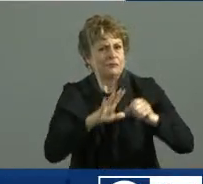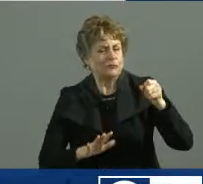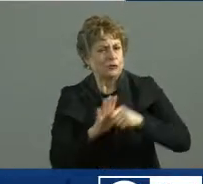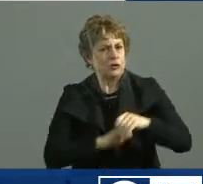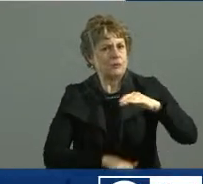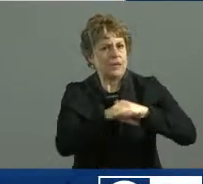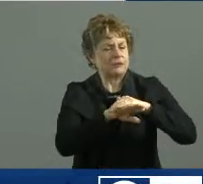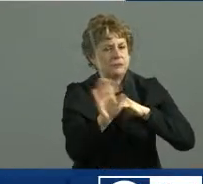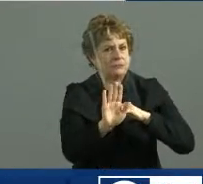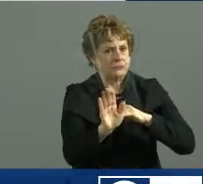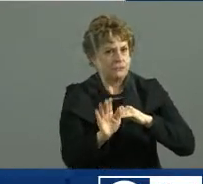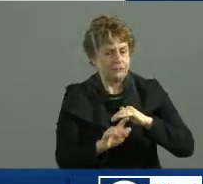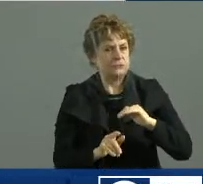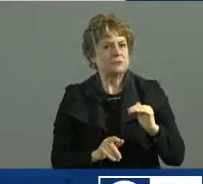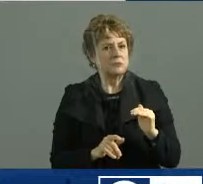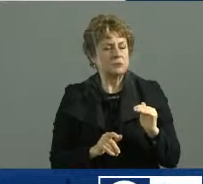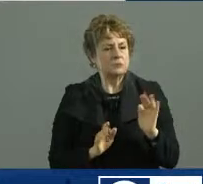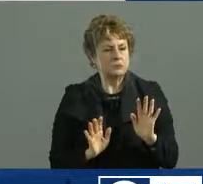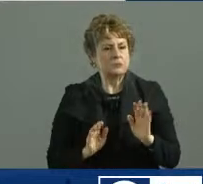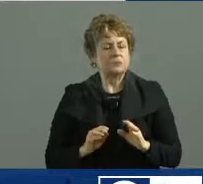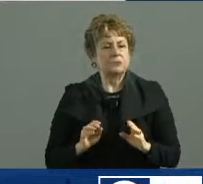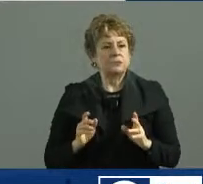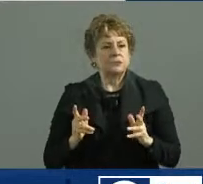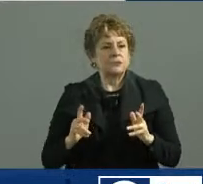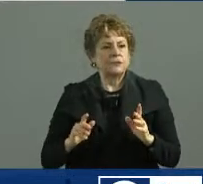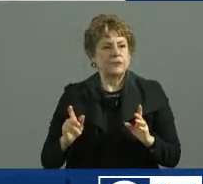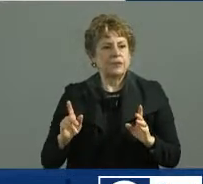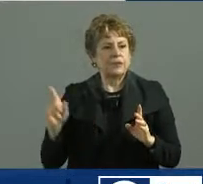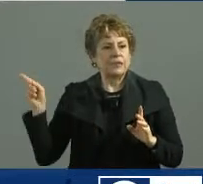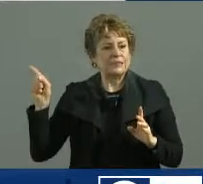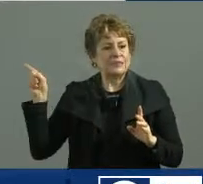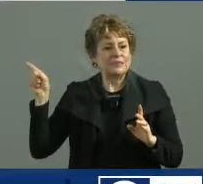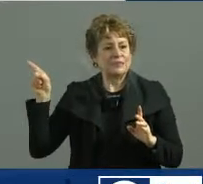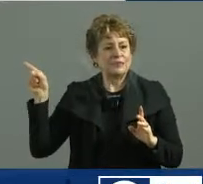of the infographic that we post online on our website.